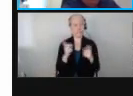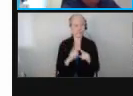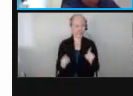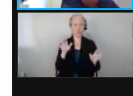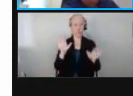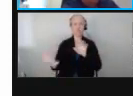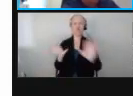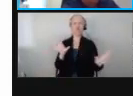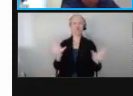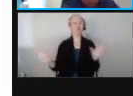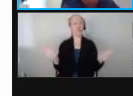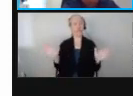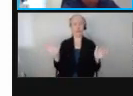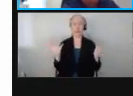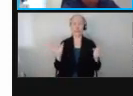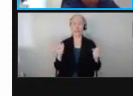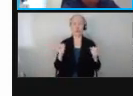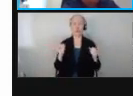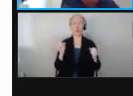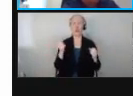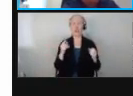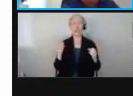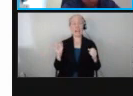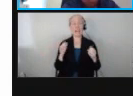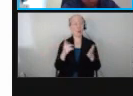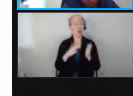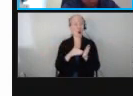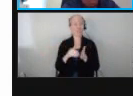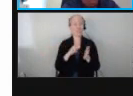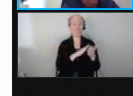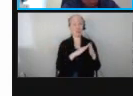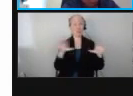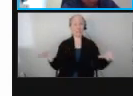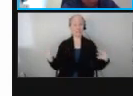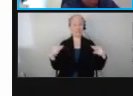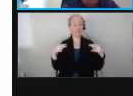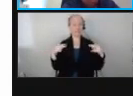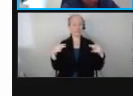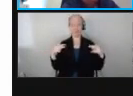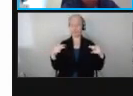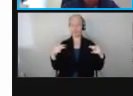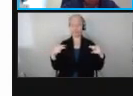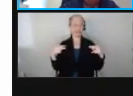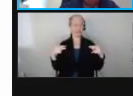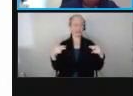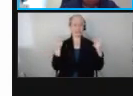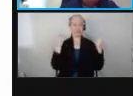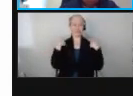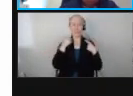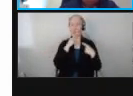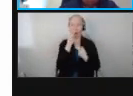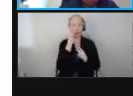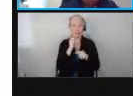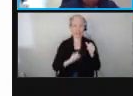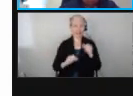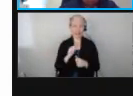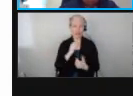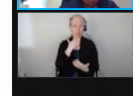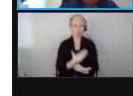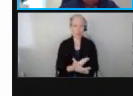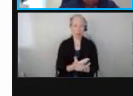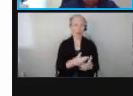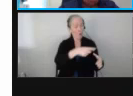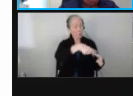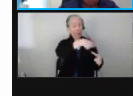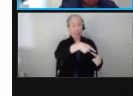left alone, the communities don't understand each other very well. Not like we do people from our own community.